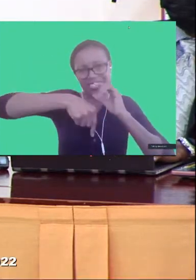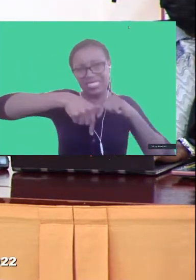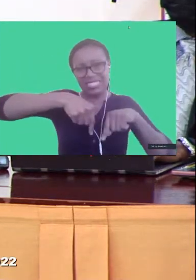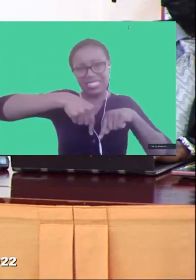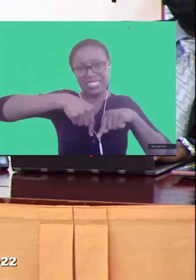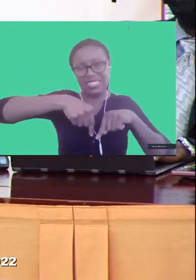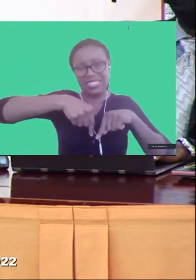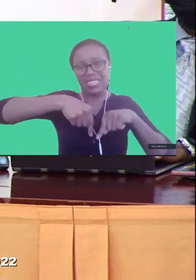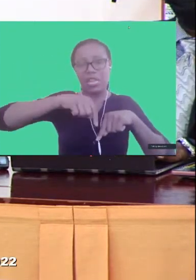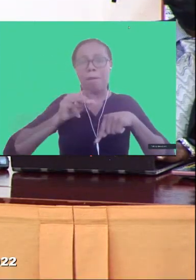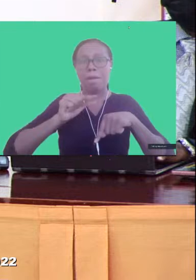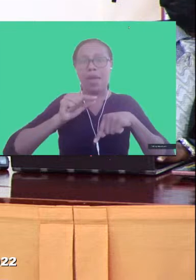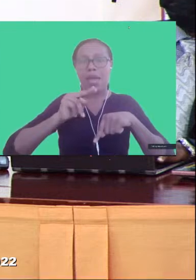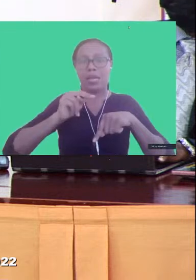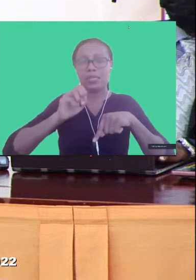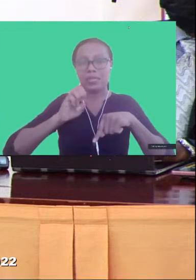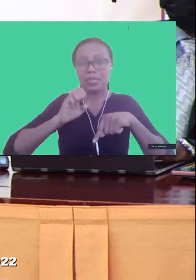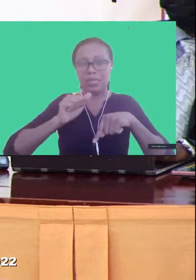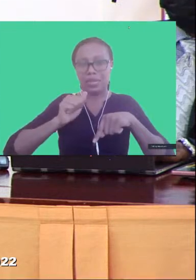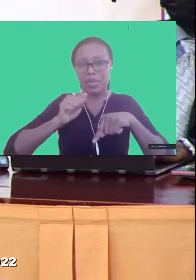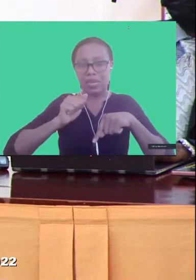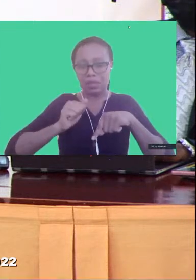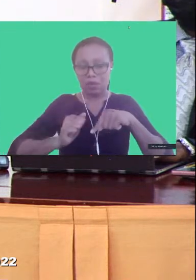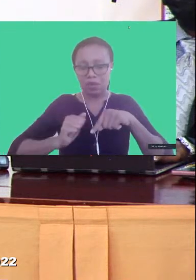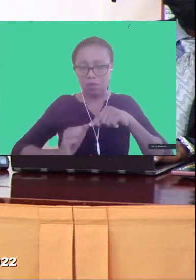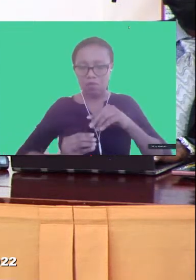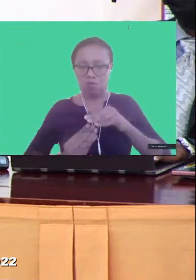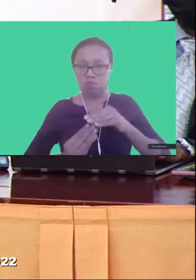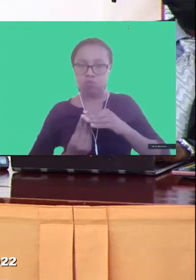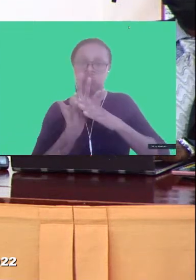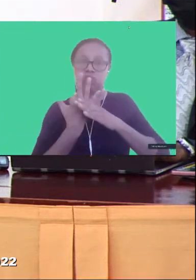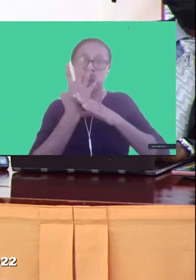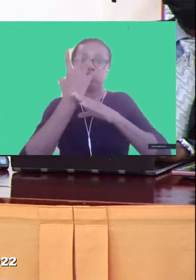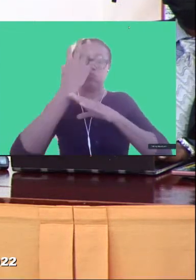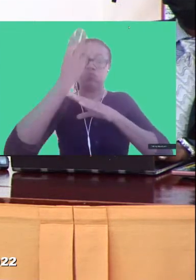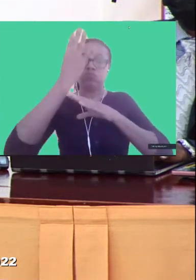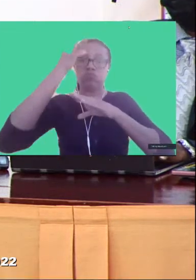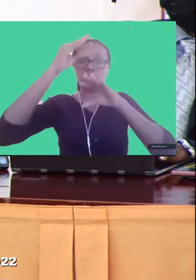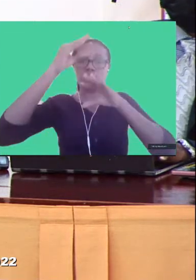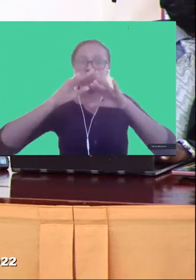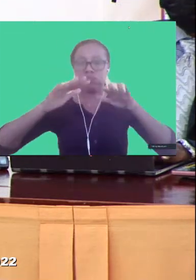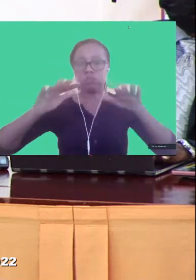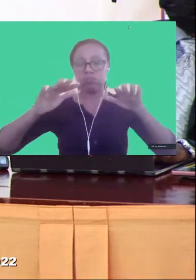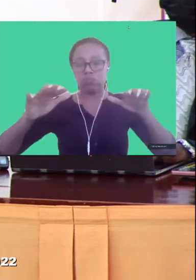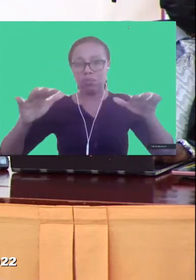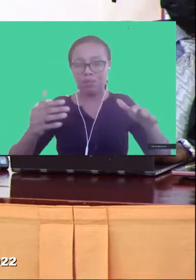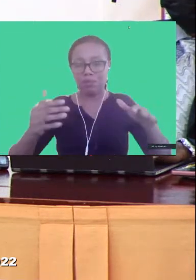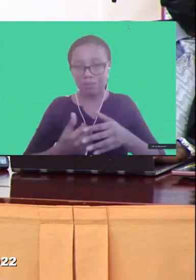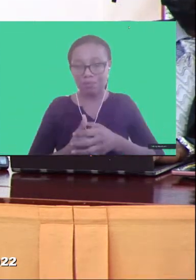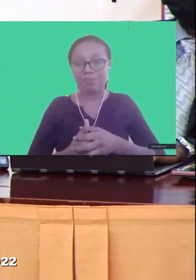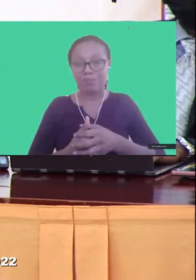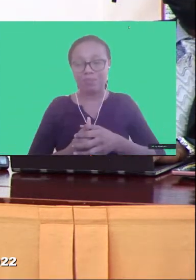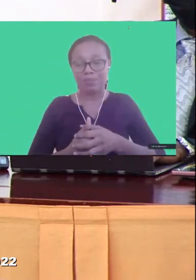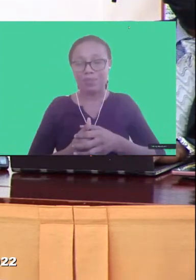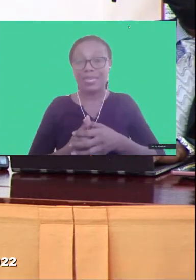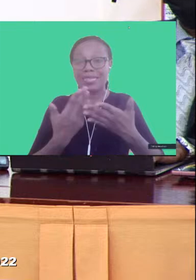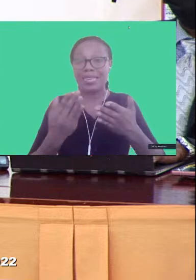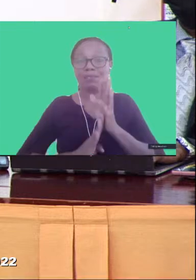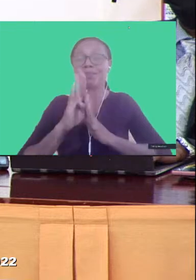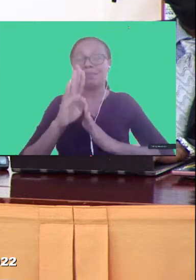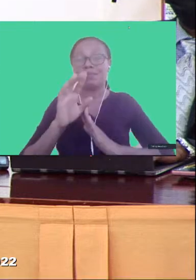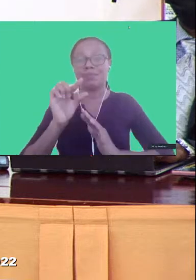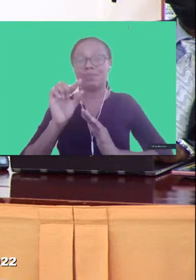gradients that would allow for the development of geothermal energy. So while we brag of our